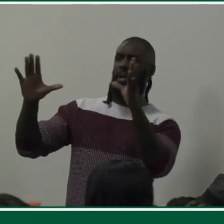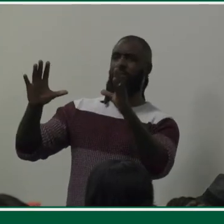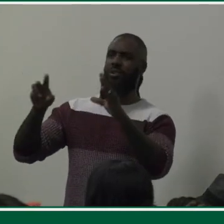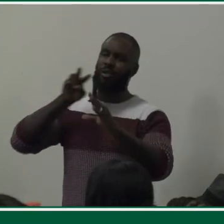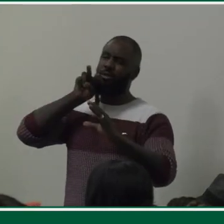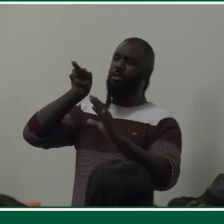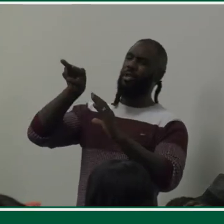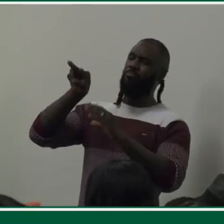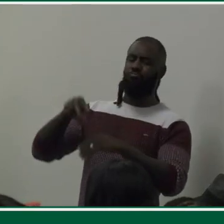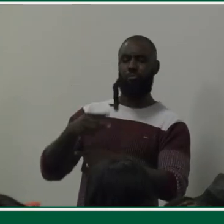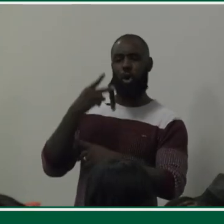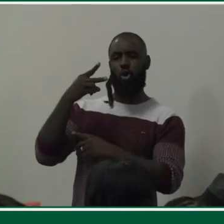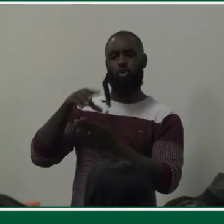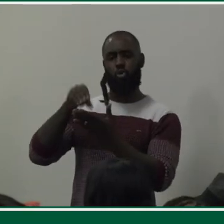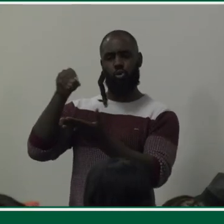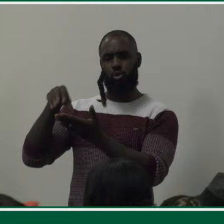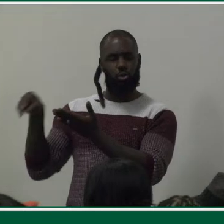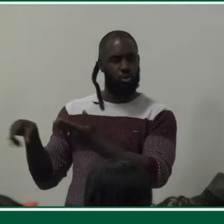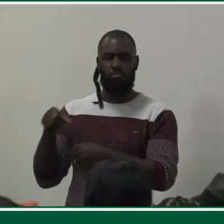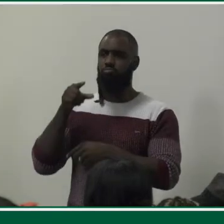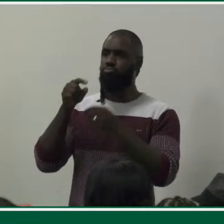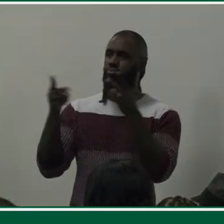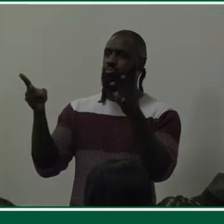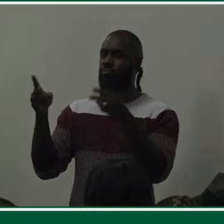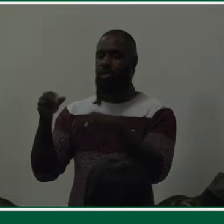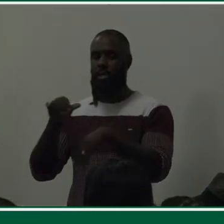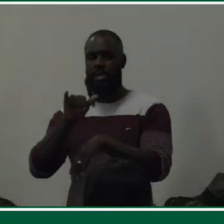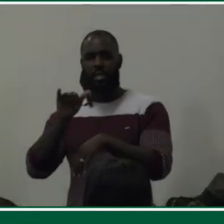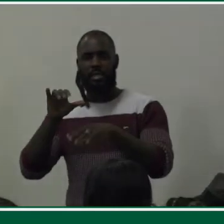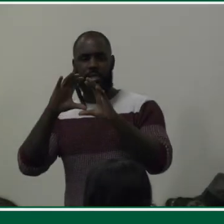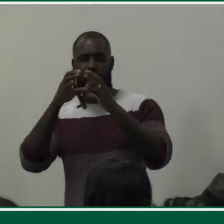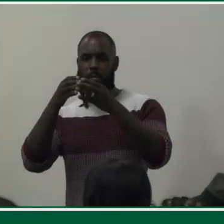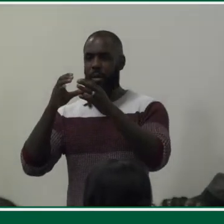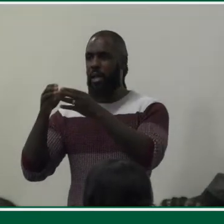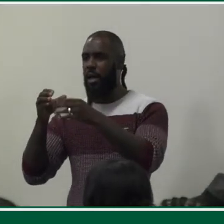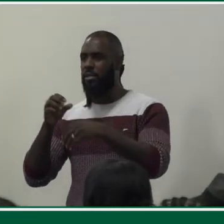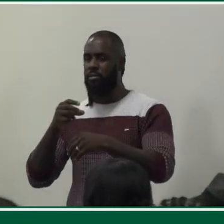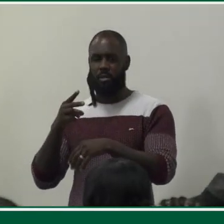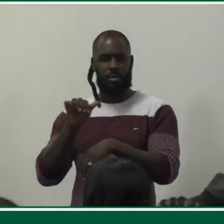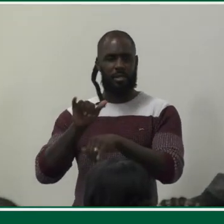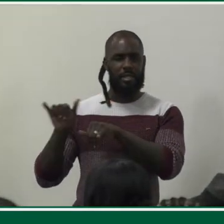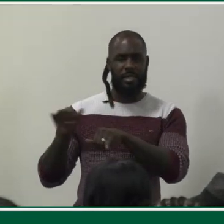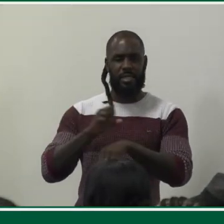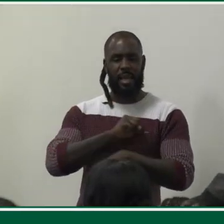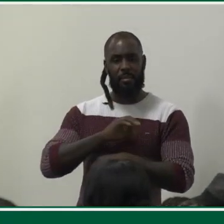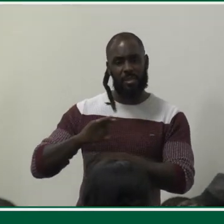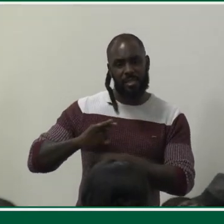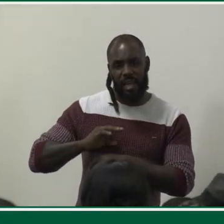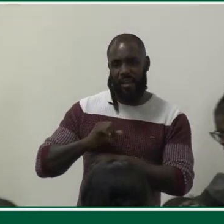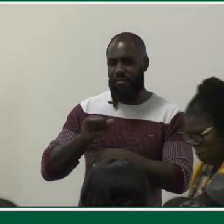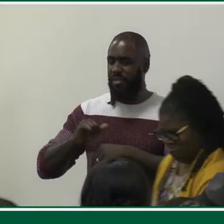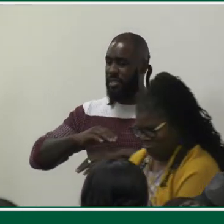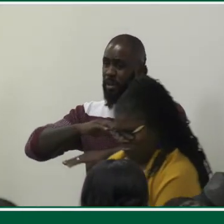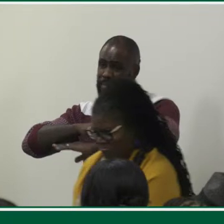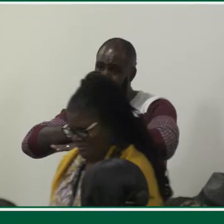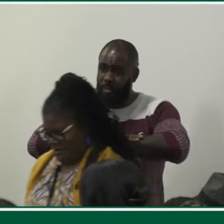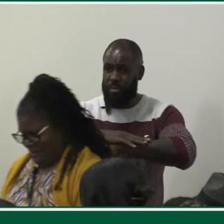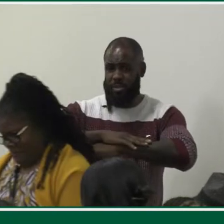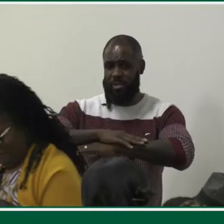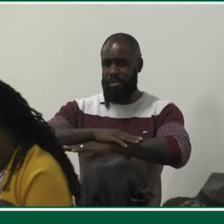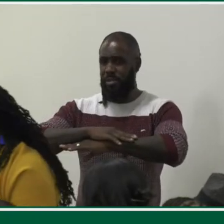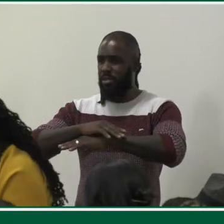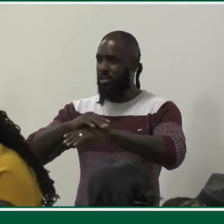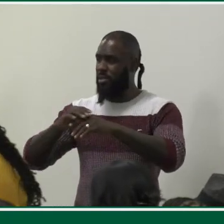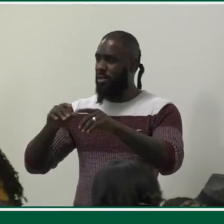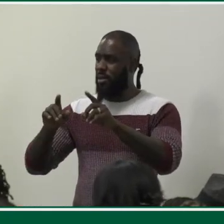have two students in the same classroom, same faculty members, same walls, same environment, same desks, same chairs, and